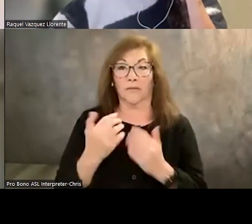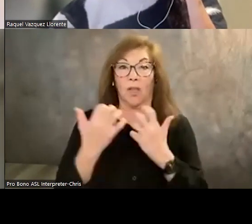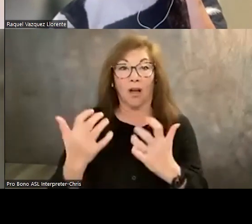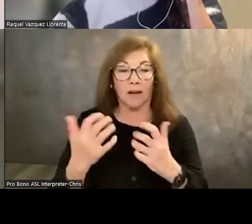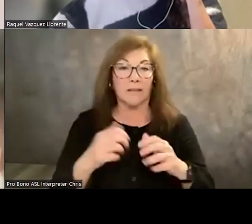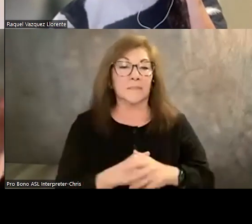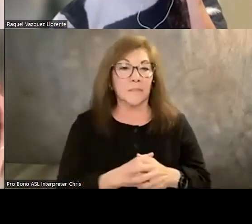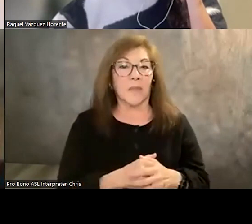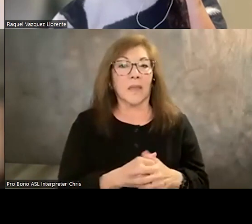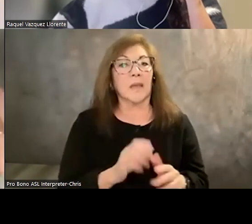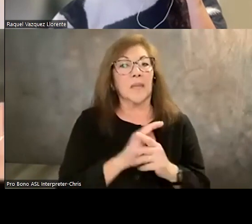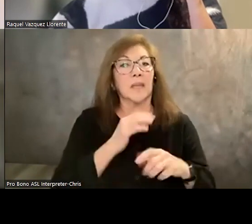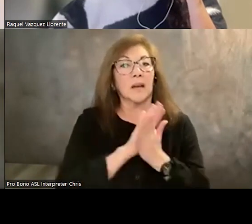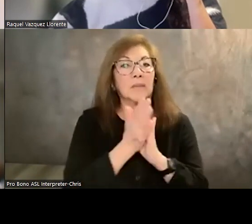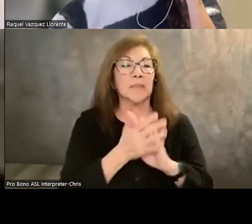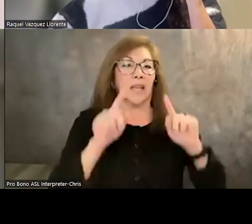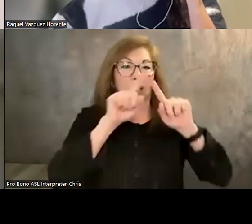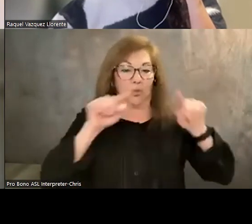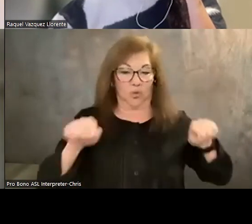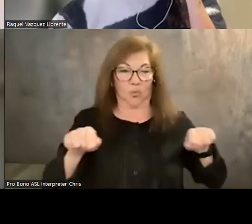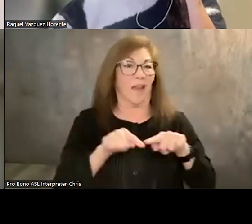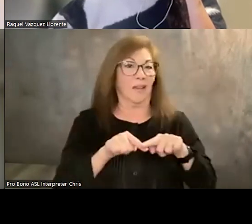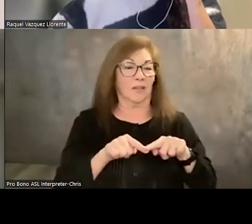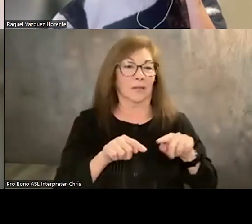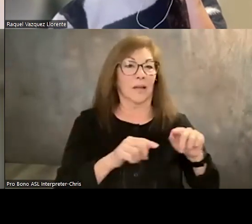so it kind of becomes like a triangle rather than